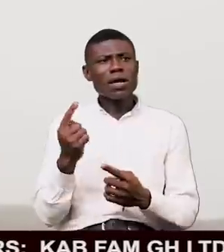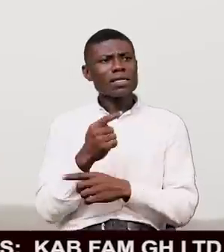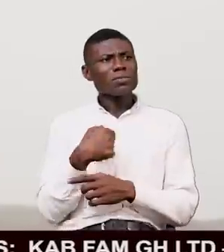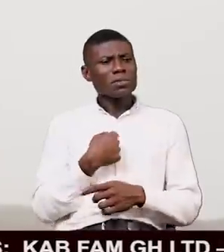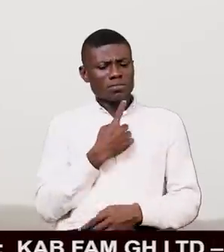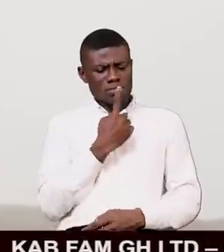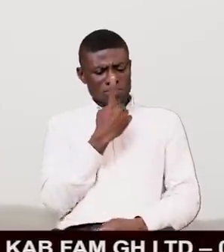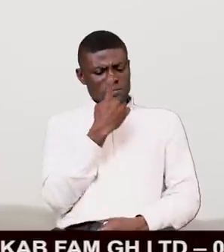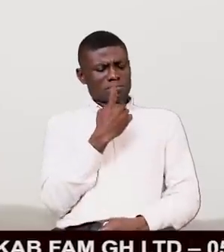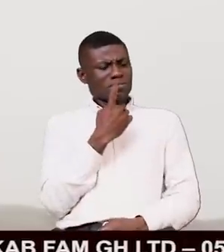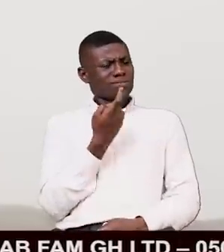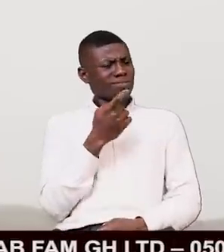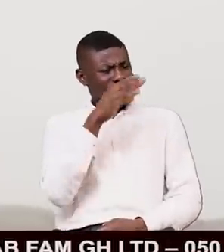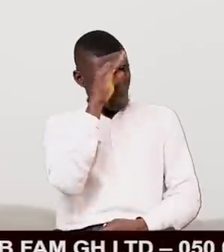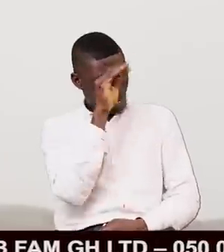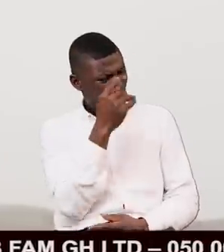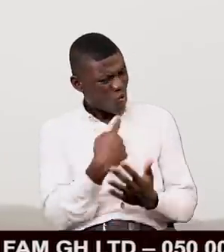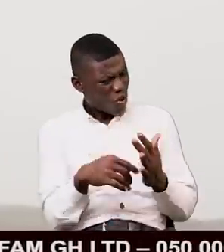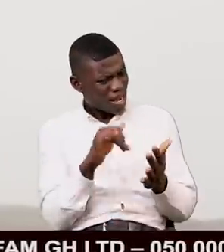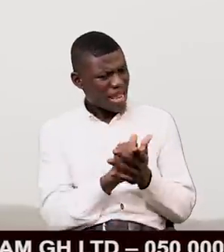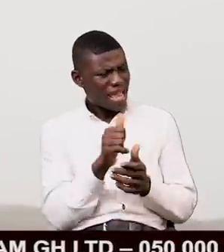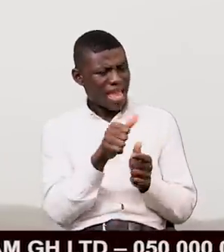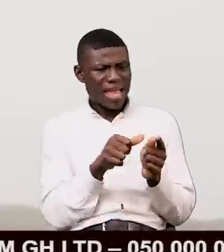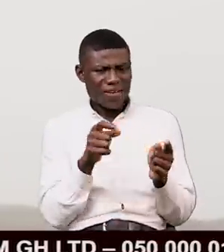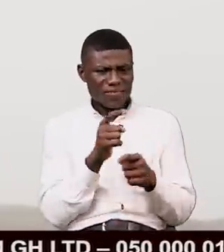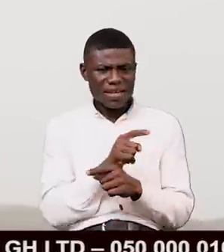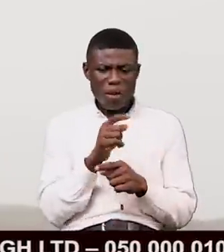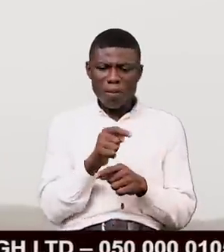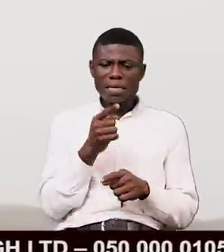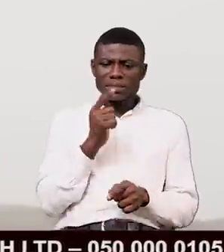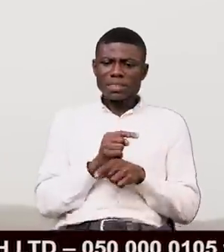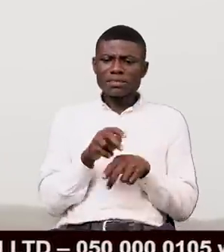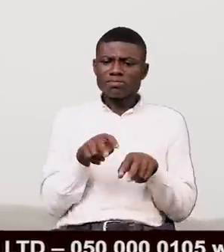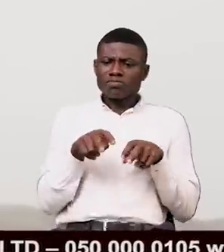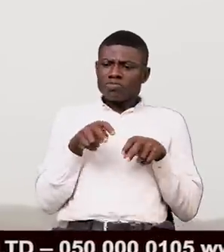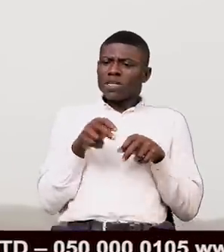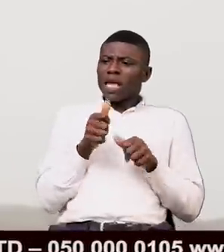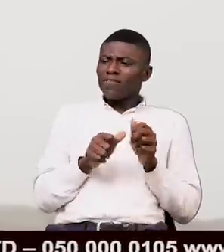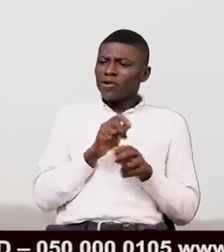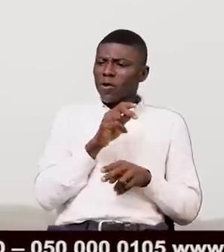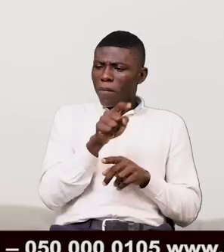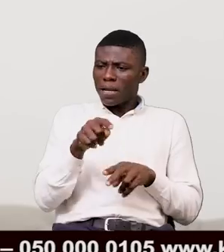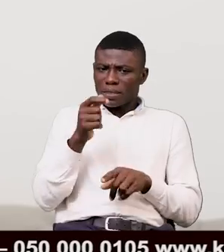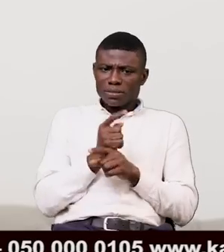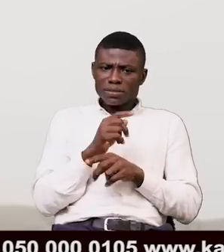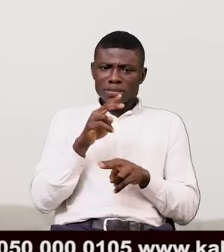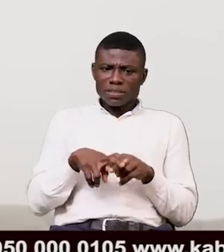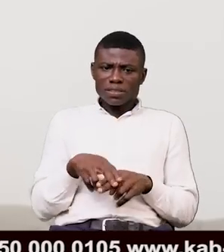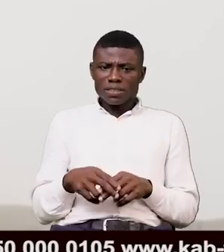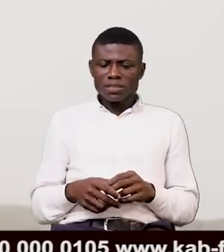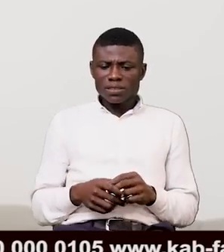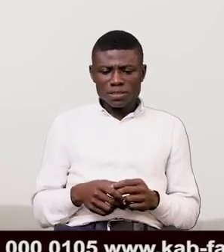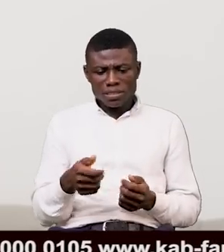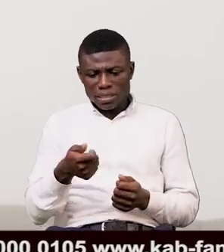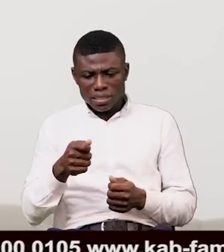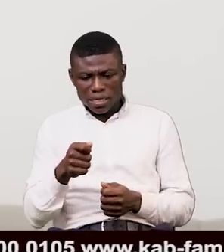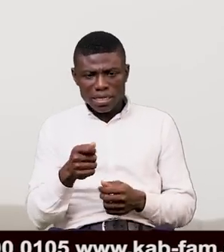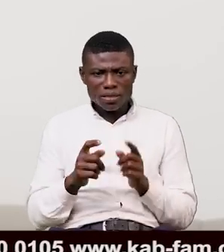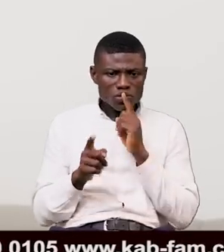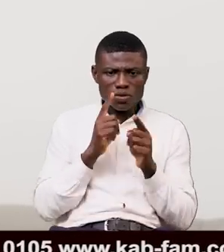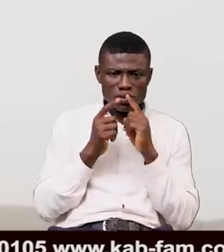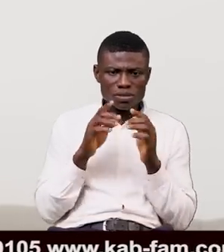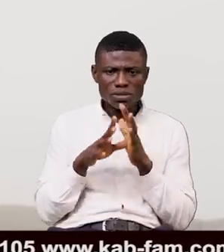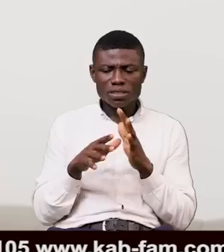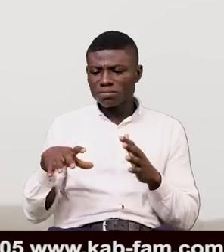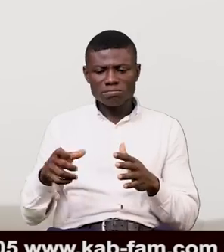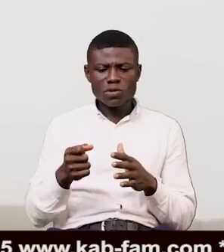eh ga yi di edi ni de bia o ba ti fie has de bia ba no o de sa fo anwa tena se ya bo nko ma